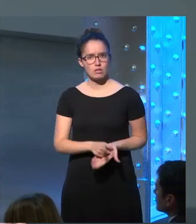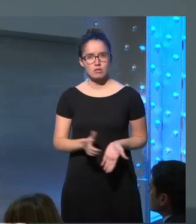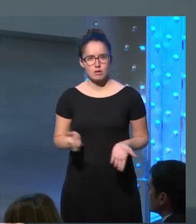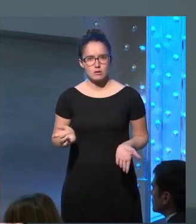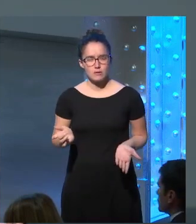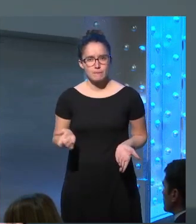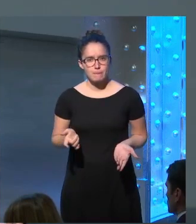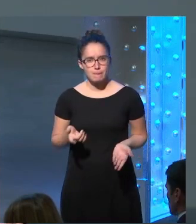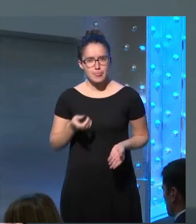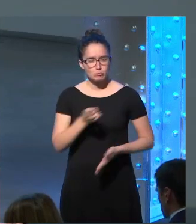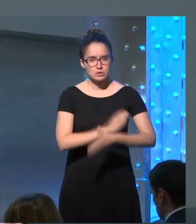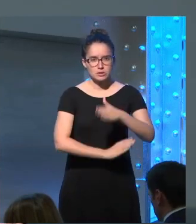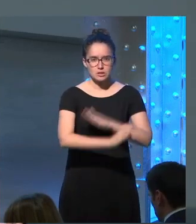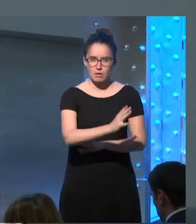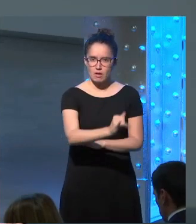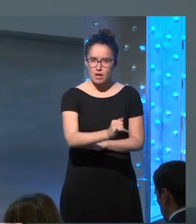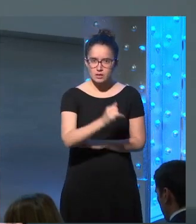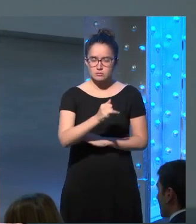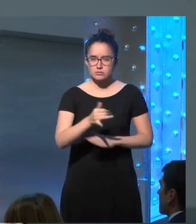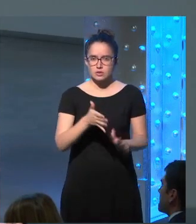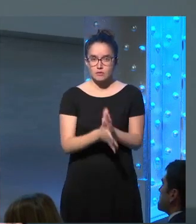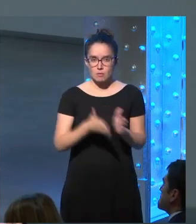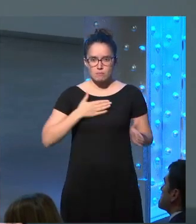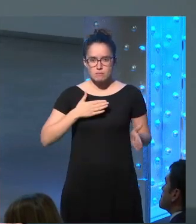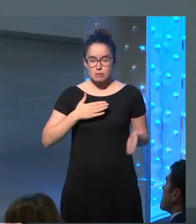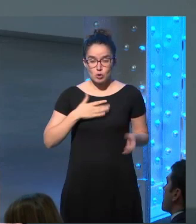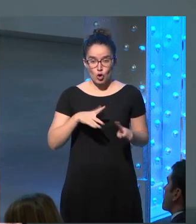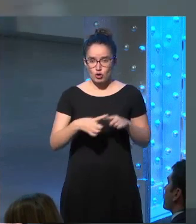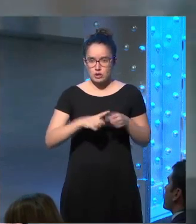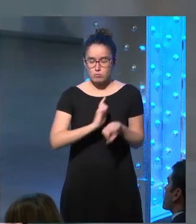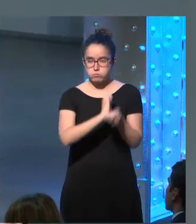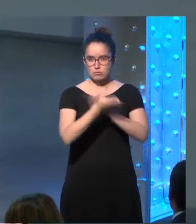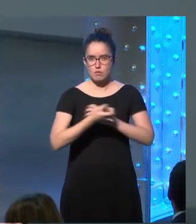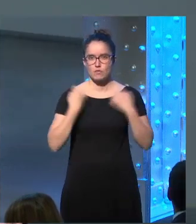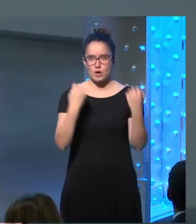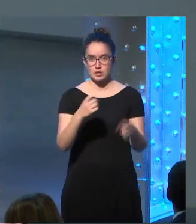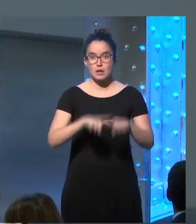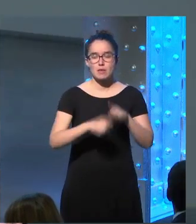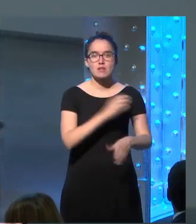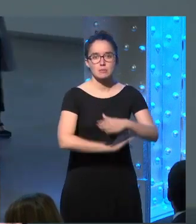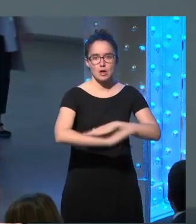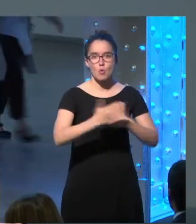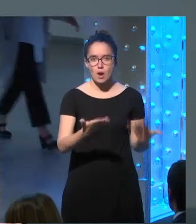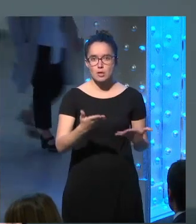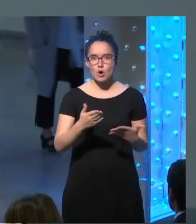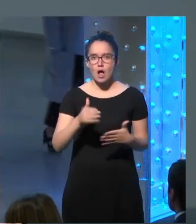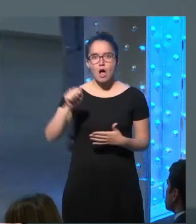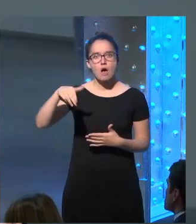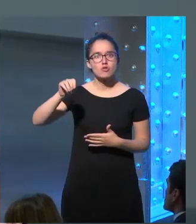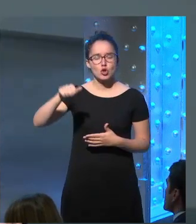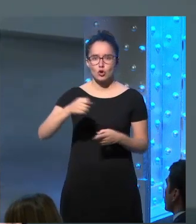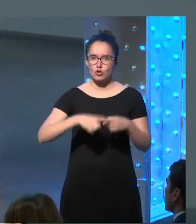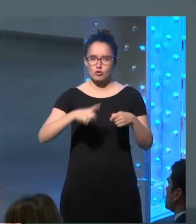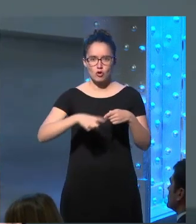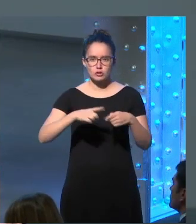himself the opportunity. With an acquired disabilities, his life changes altogether.